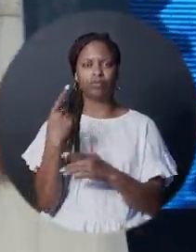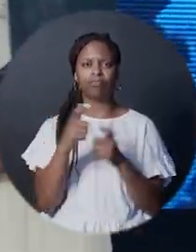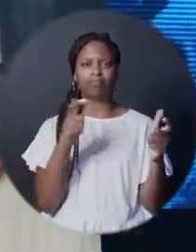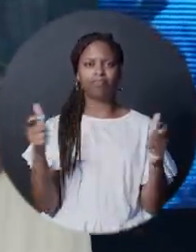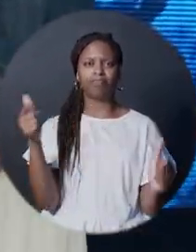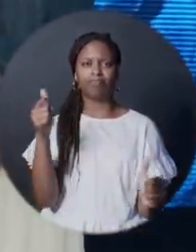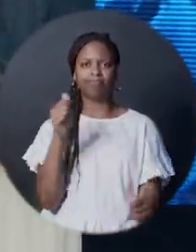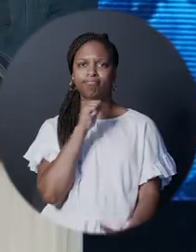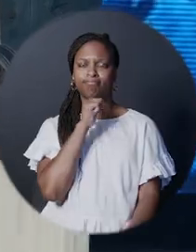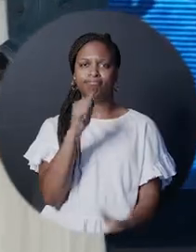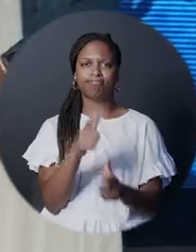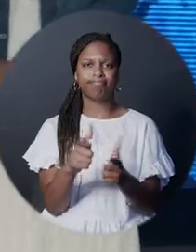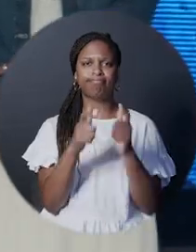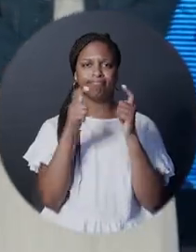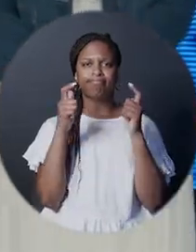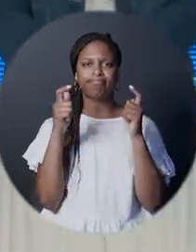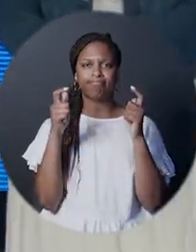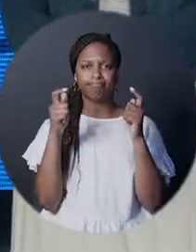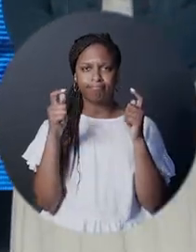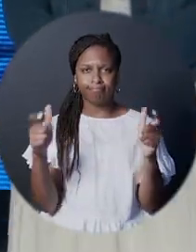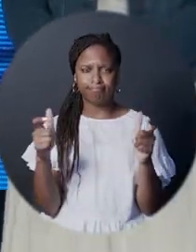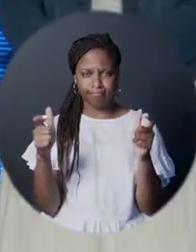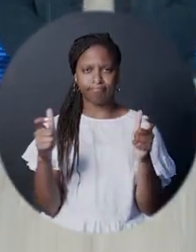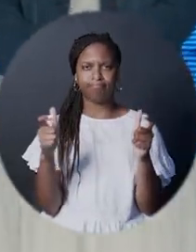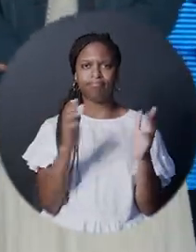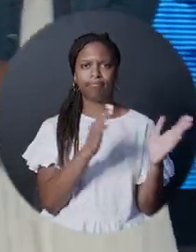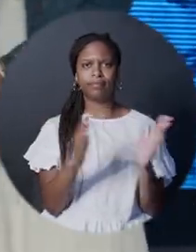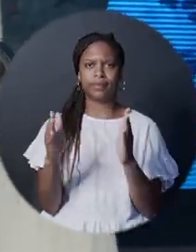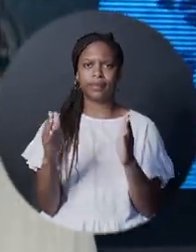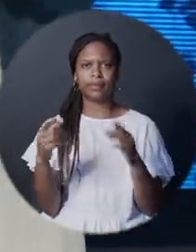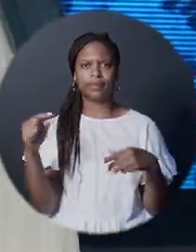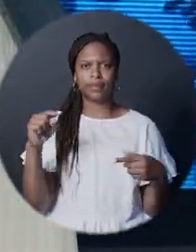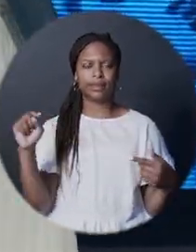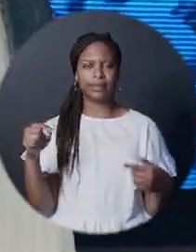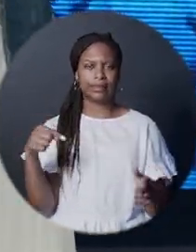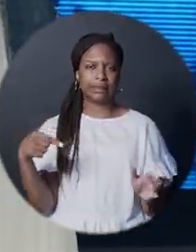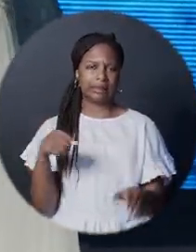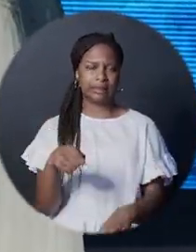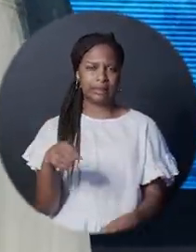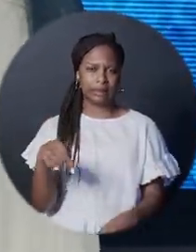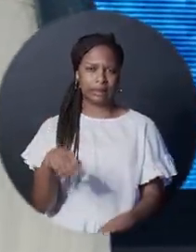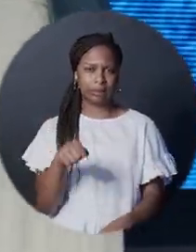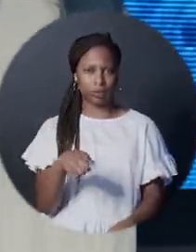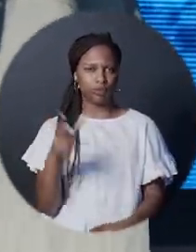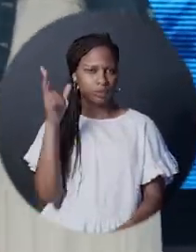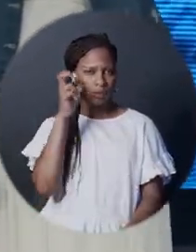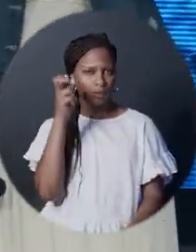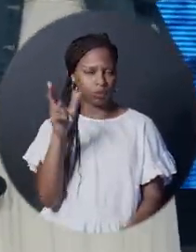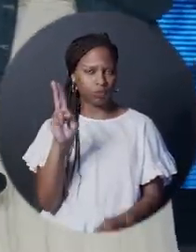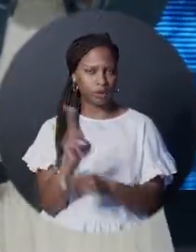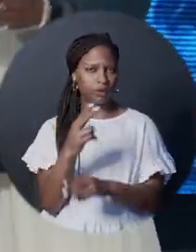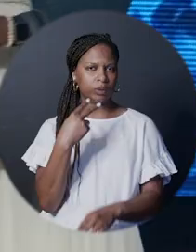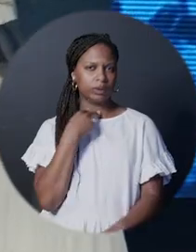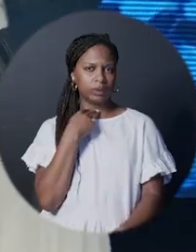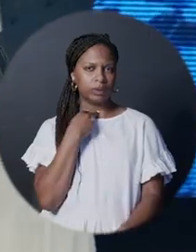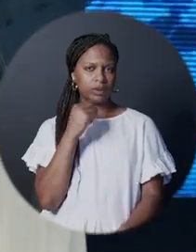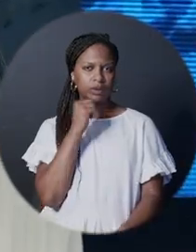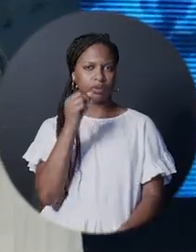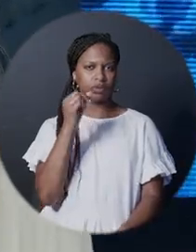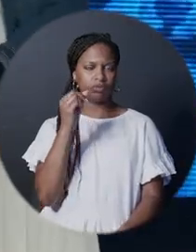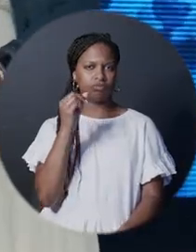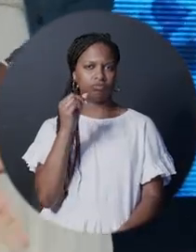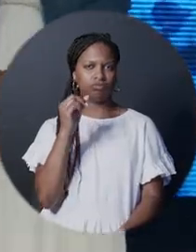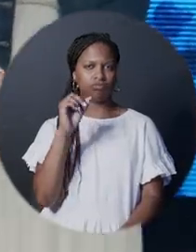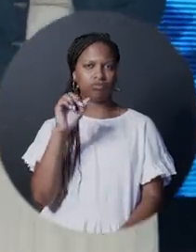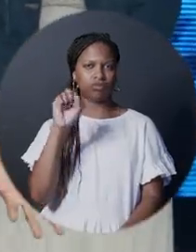has shown me one of the biggest, if not the biggest, tactic that the enemy uses to keep you stuck. So